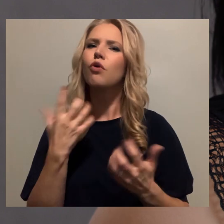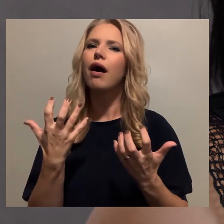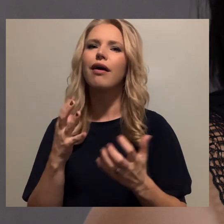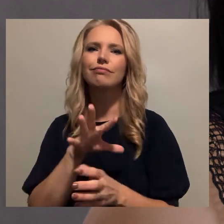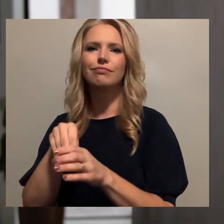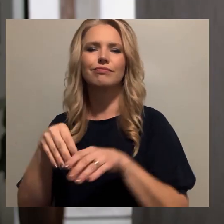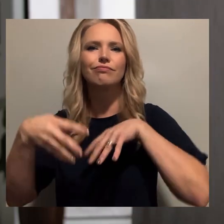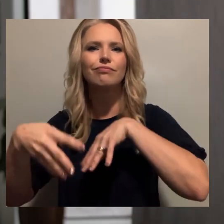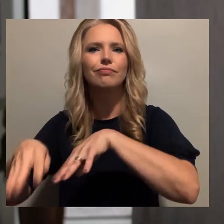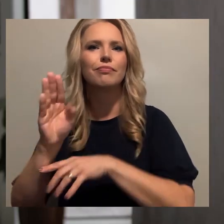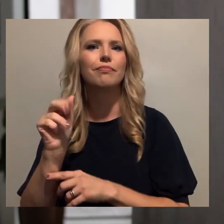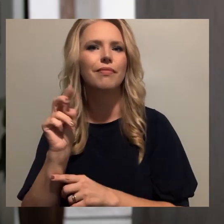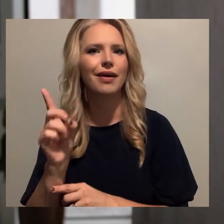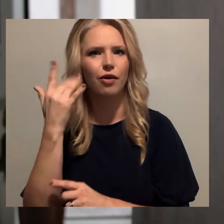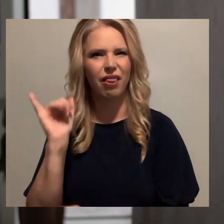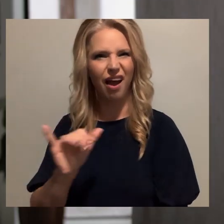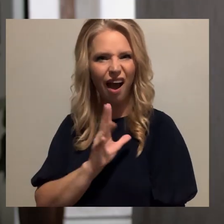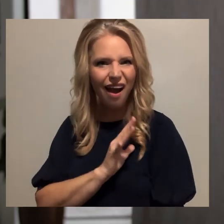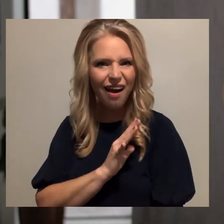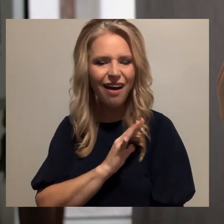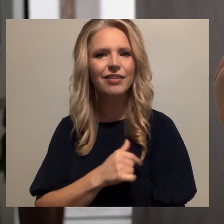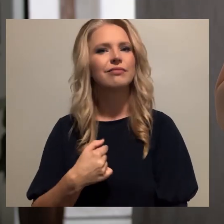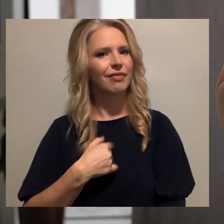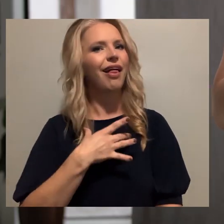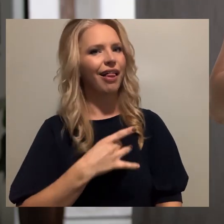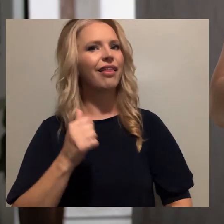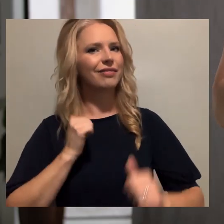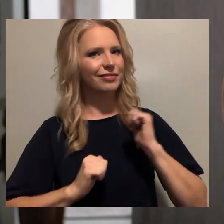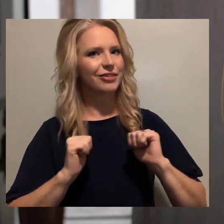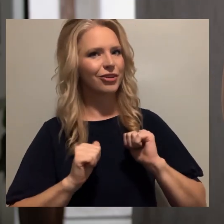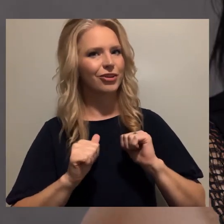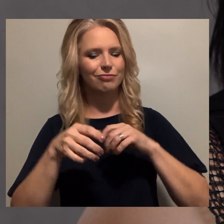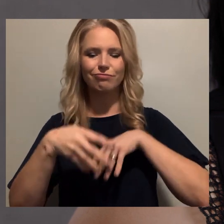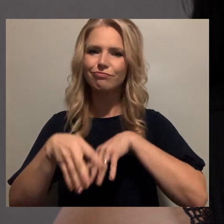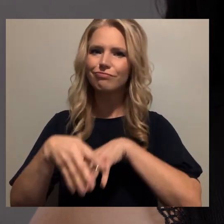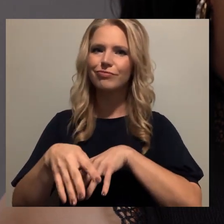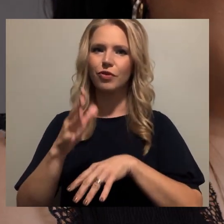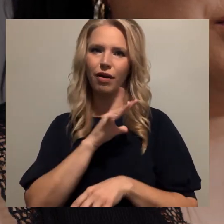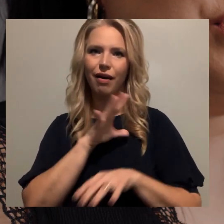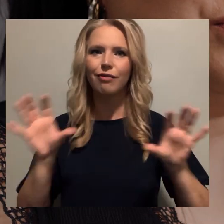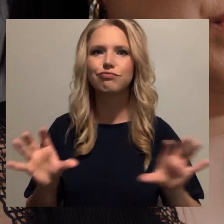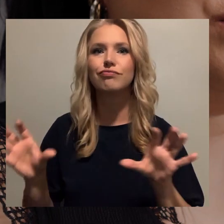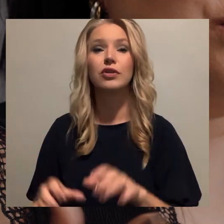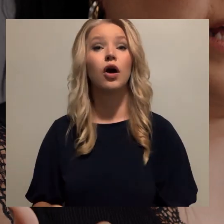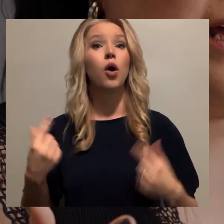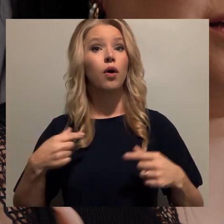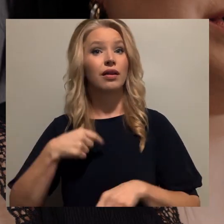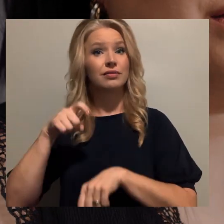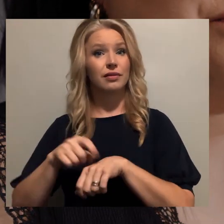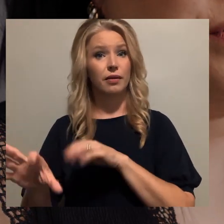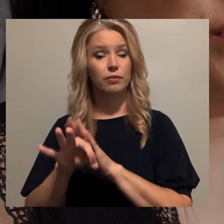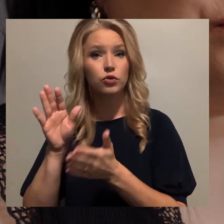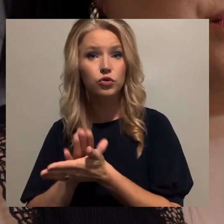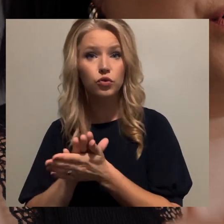ever. And I probably liked it because of the theatrics and the organization of it. And when it came time to choose schooling,